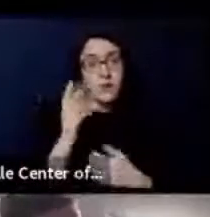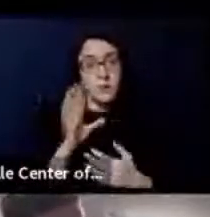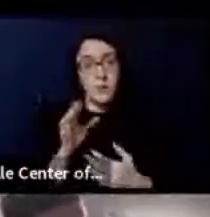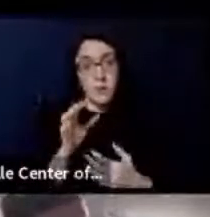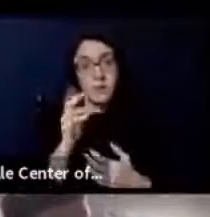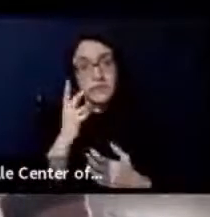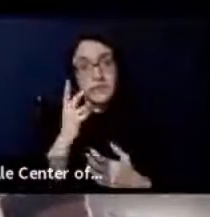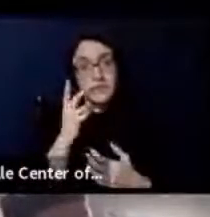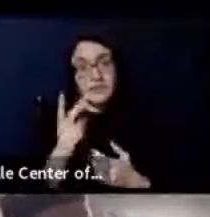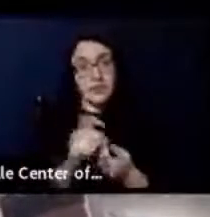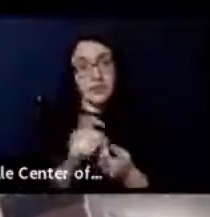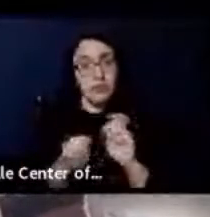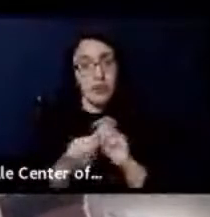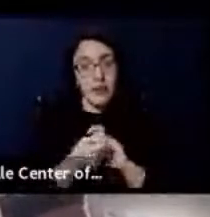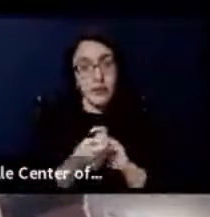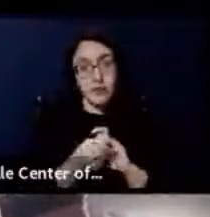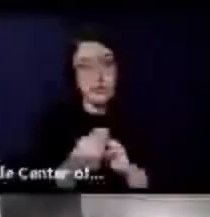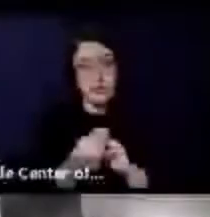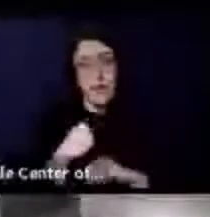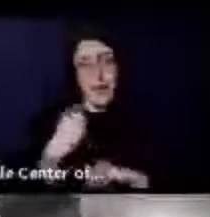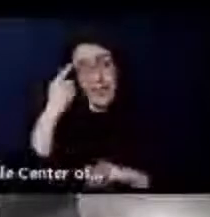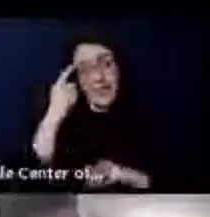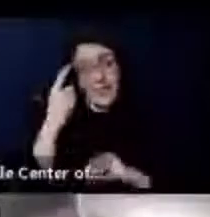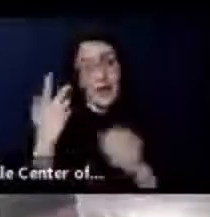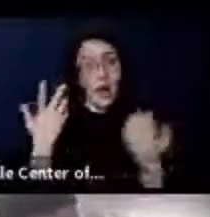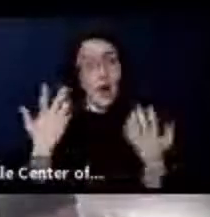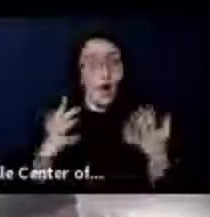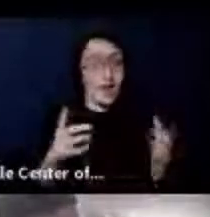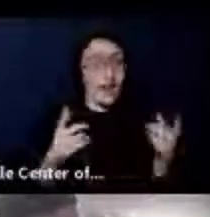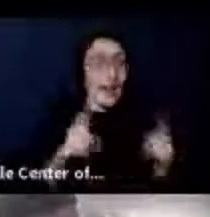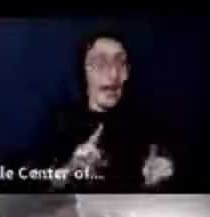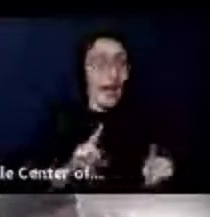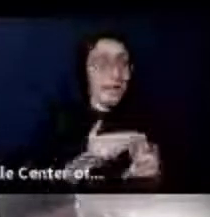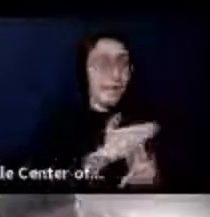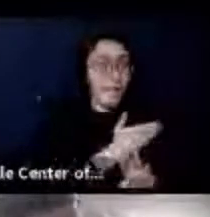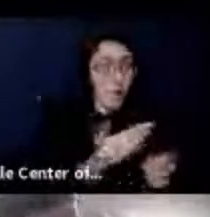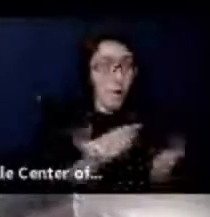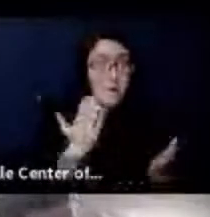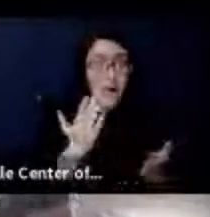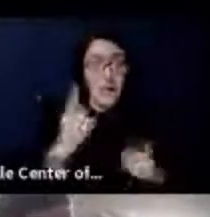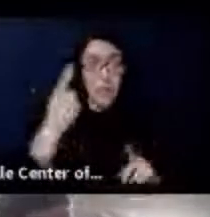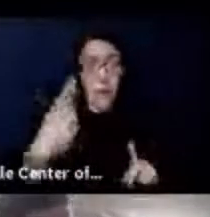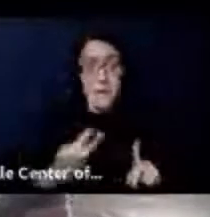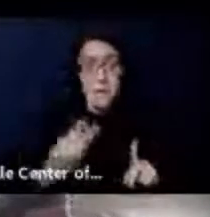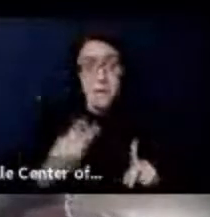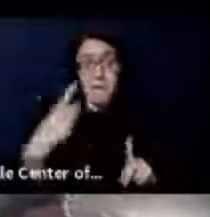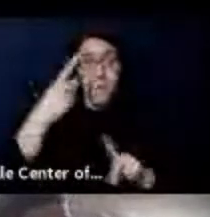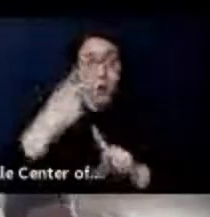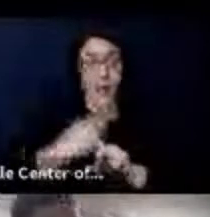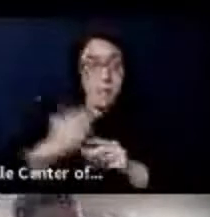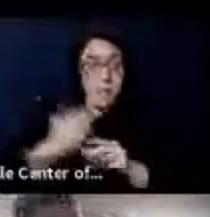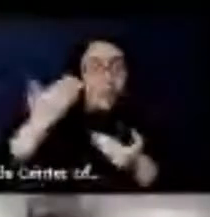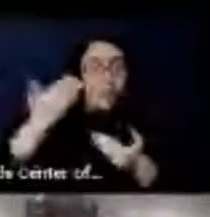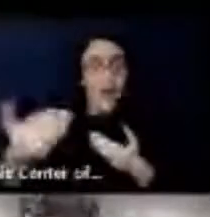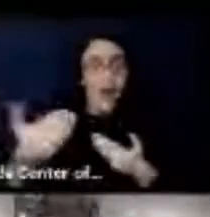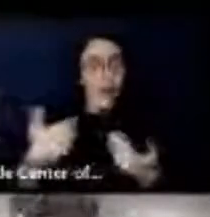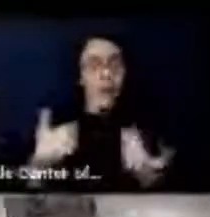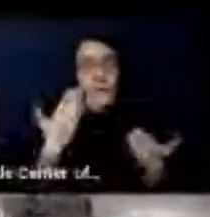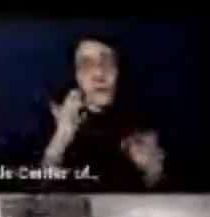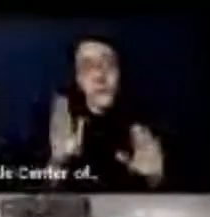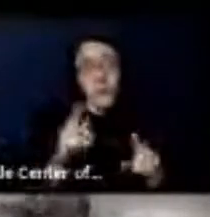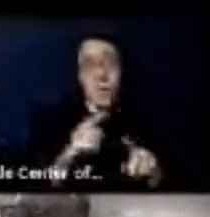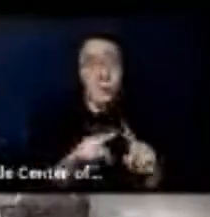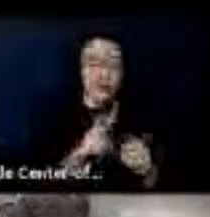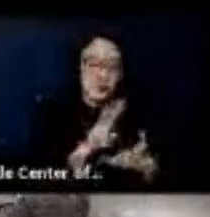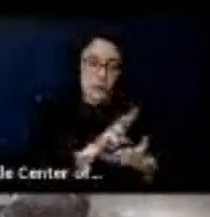the cases. I think the die has been cast. We may be looking ahead at a month or 6 weeks from now, but I don't know that in 2 weeks we're going to look